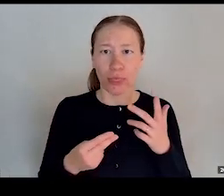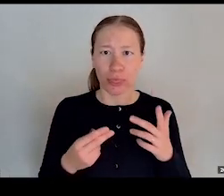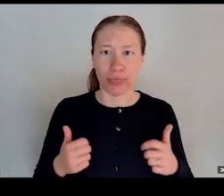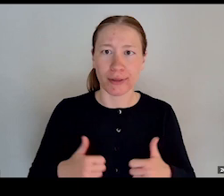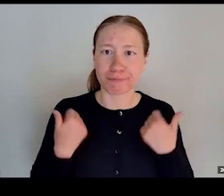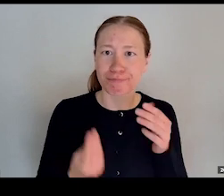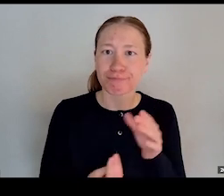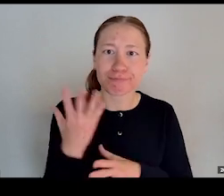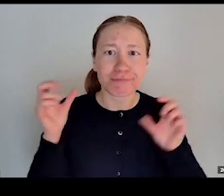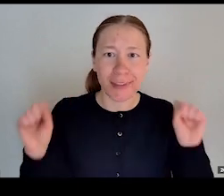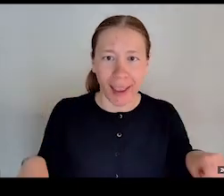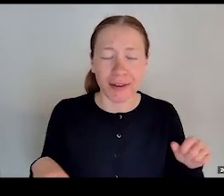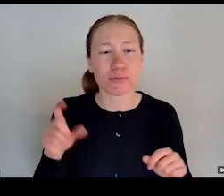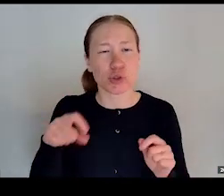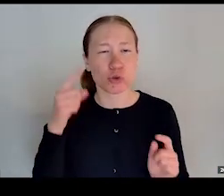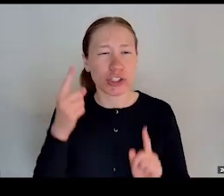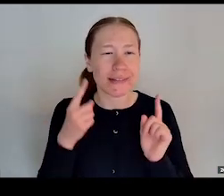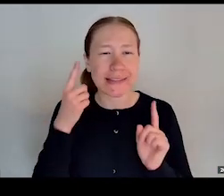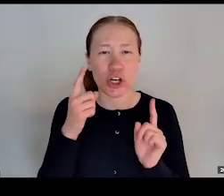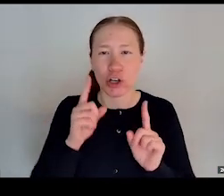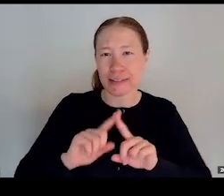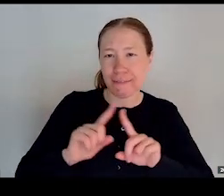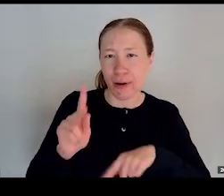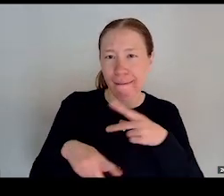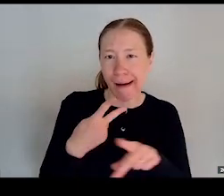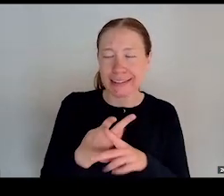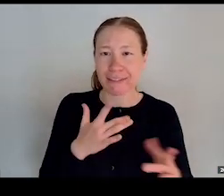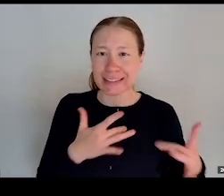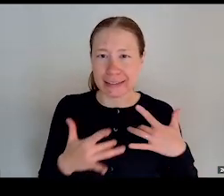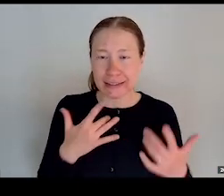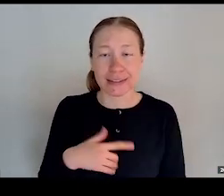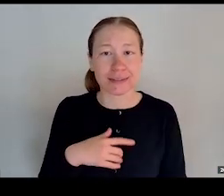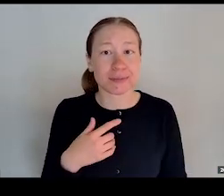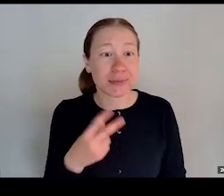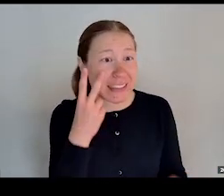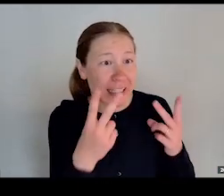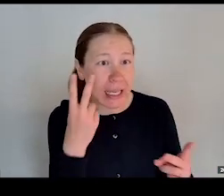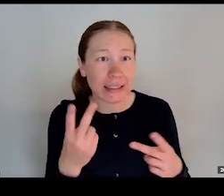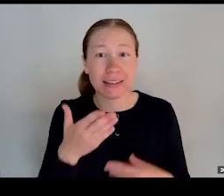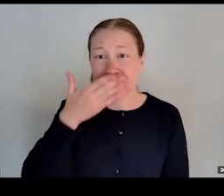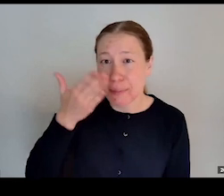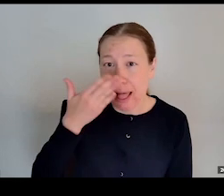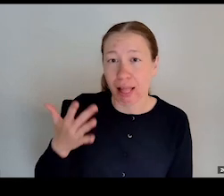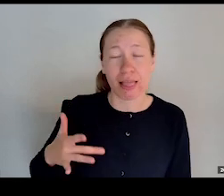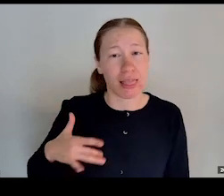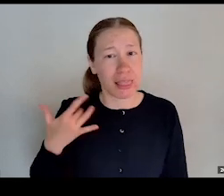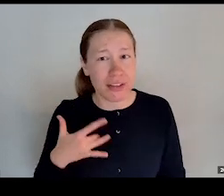the impact of senses at our meetings and events. The sight, the smell, the feel, the